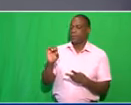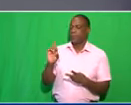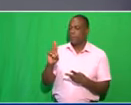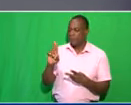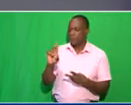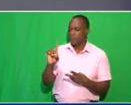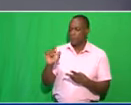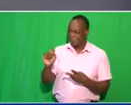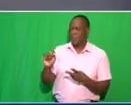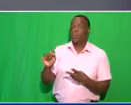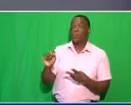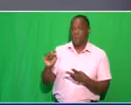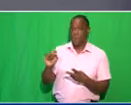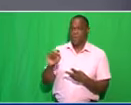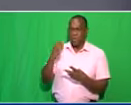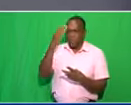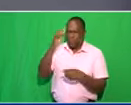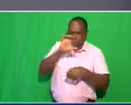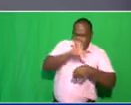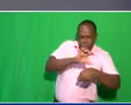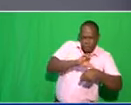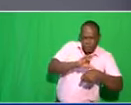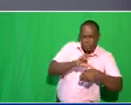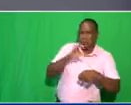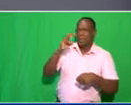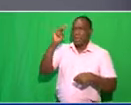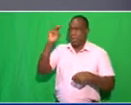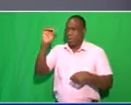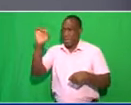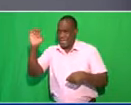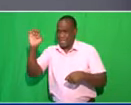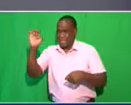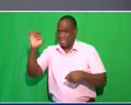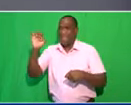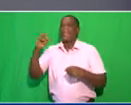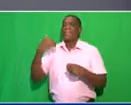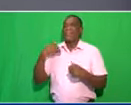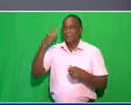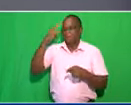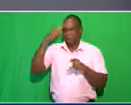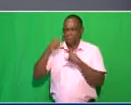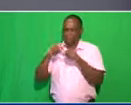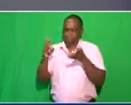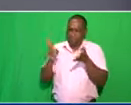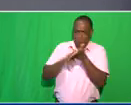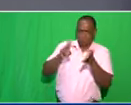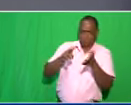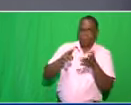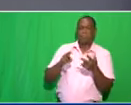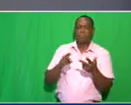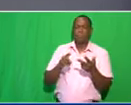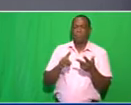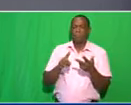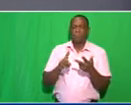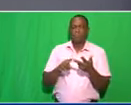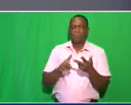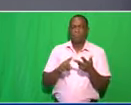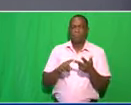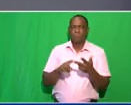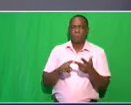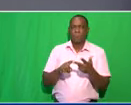3, curriculum reform. 4, blended learning. 5,